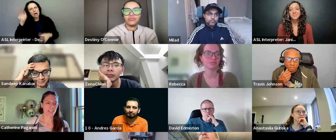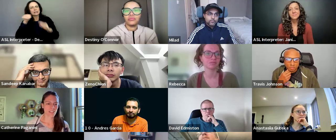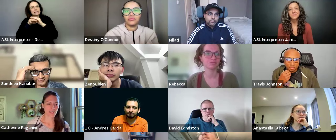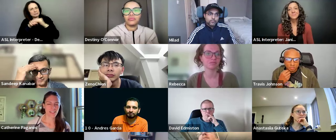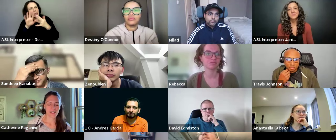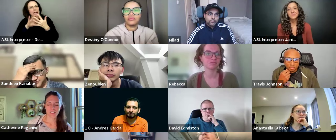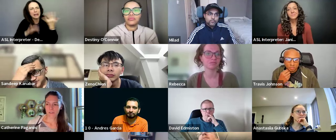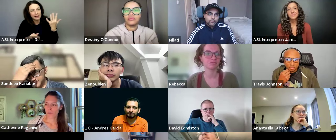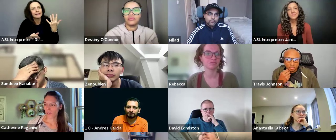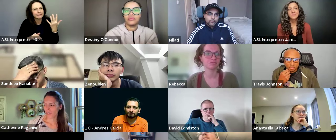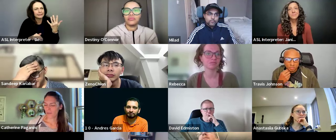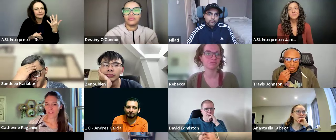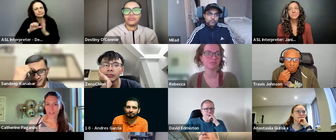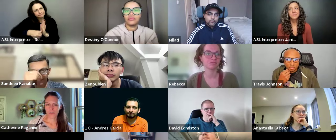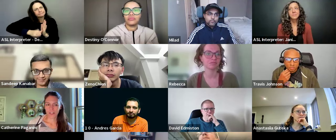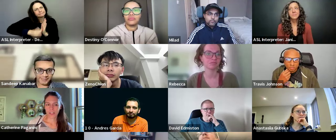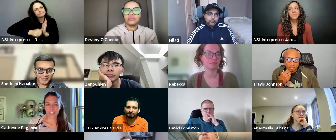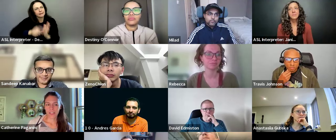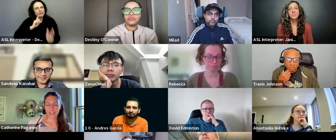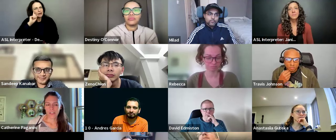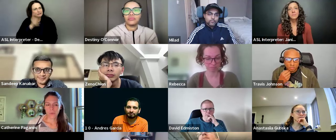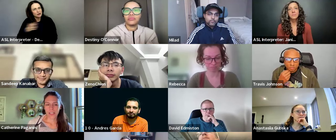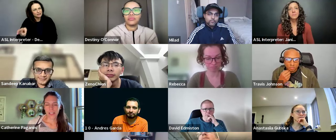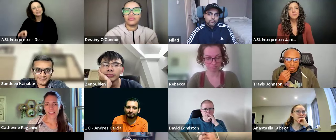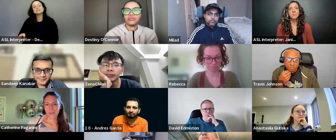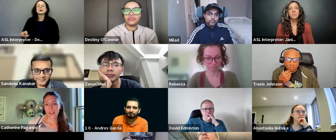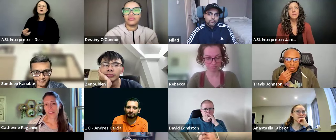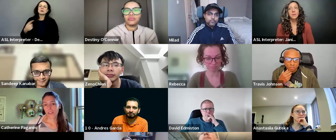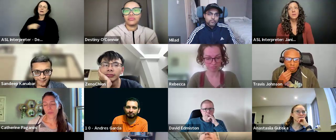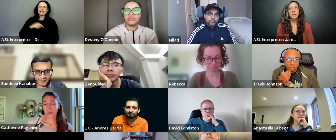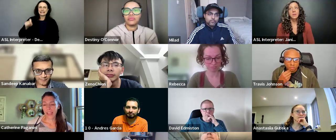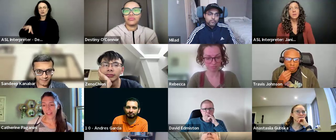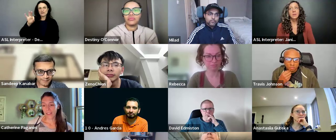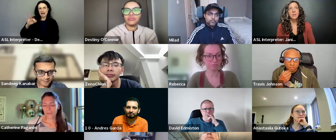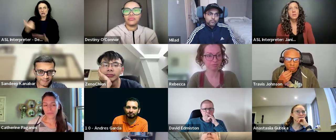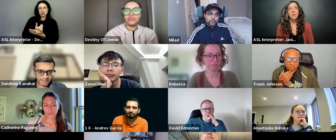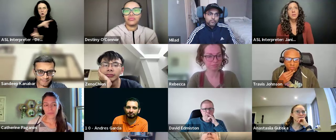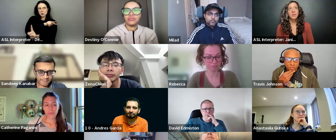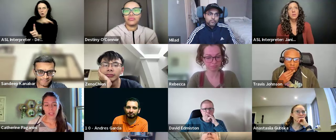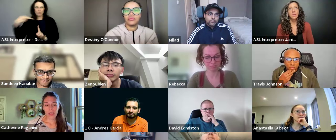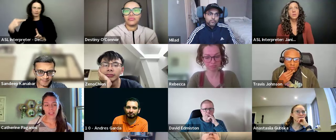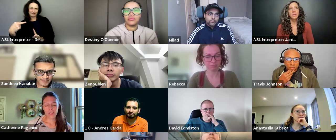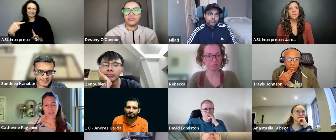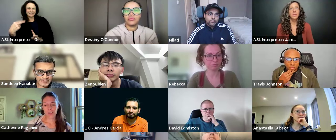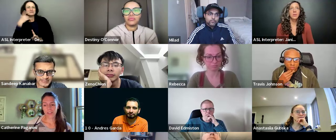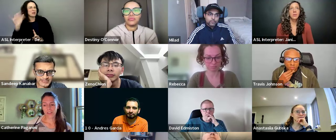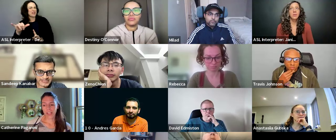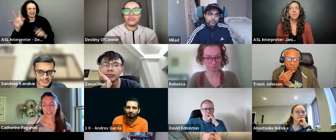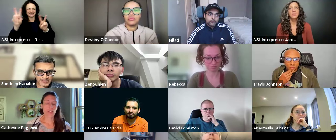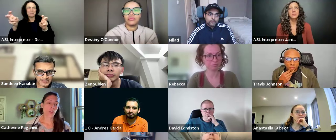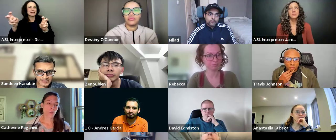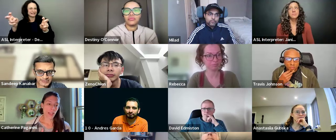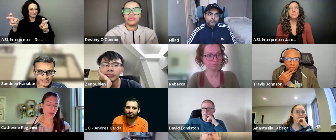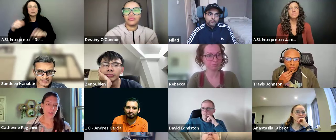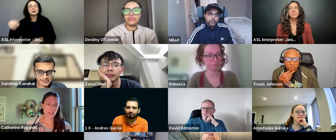accessibility and for deaf and hard of hearing. So we need to find a new angle. And